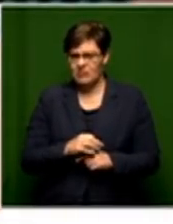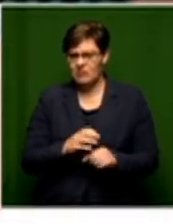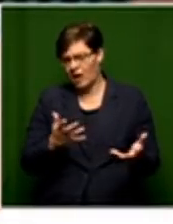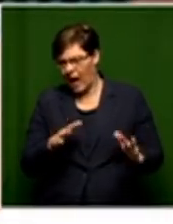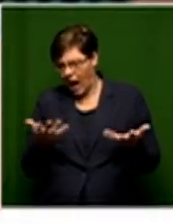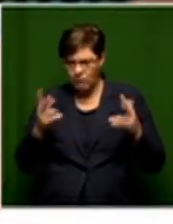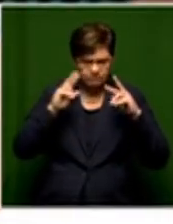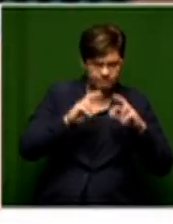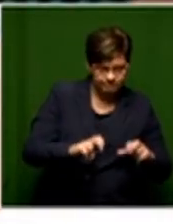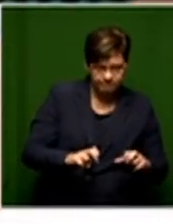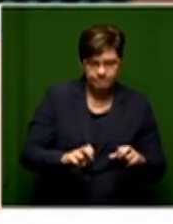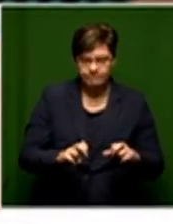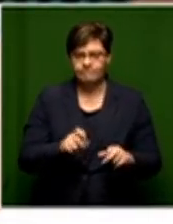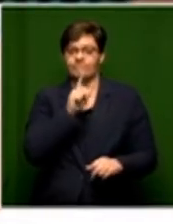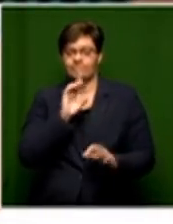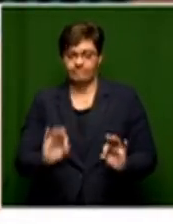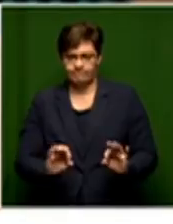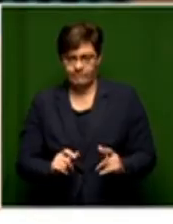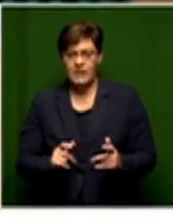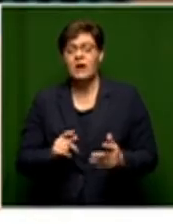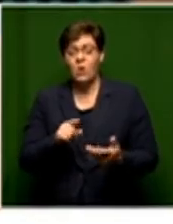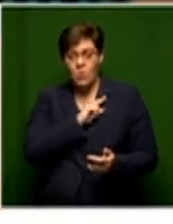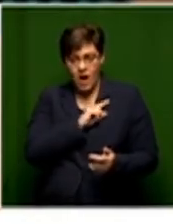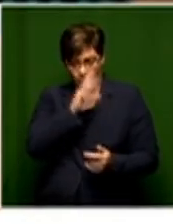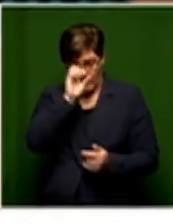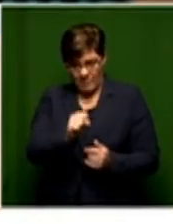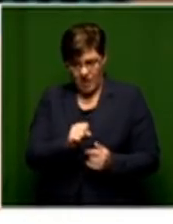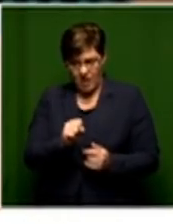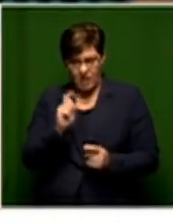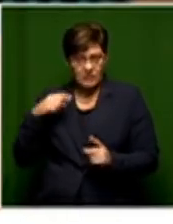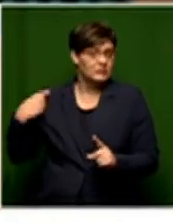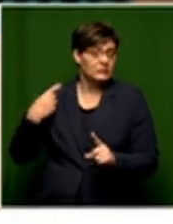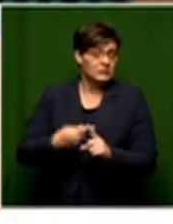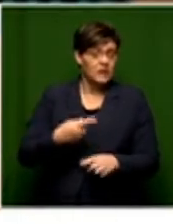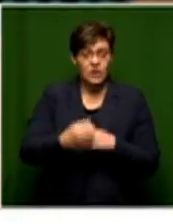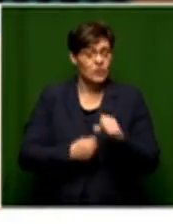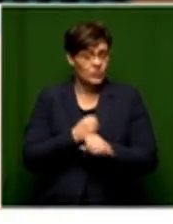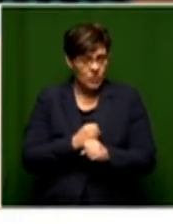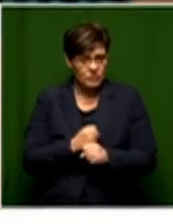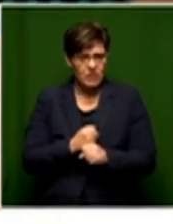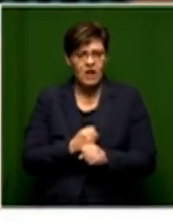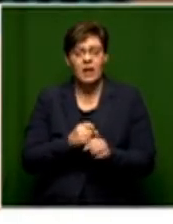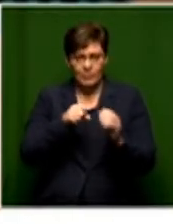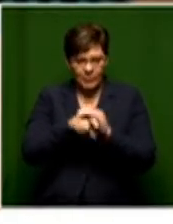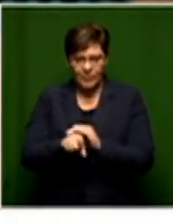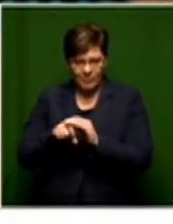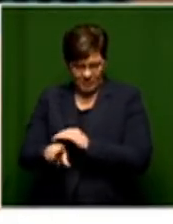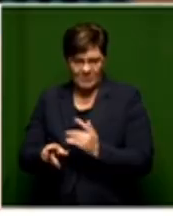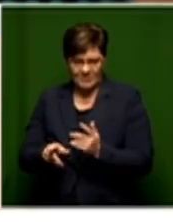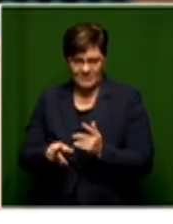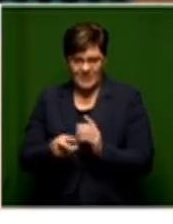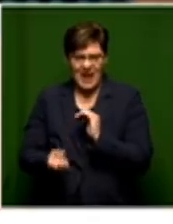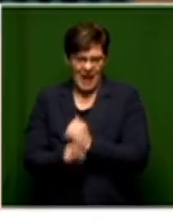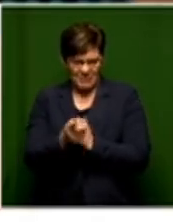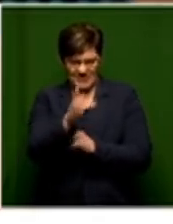how investigations will unfold. Because you'd recall, of course, that over the past couple of years, there have been a number of leaks in this particular